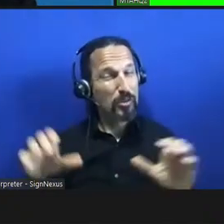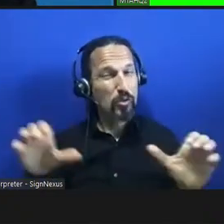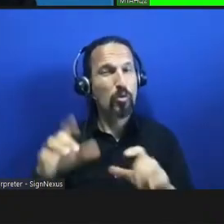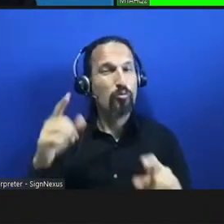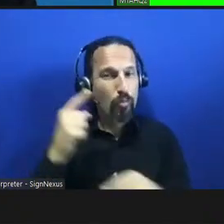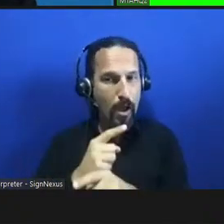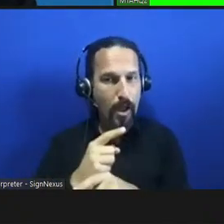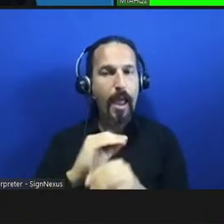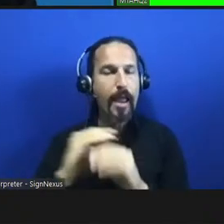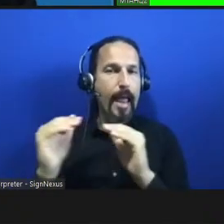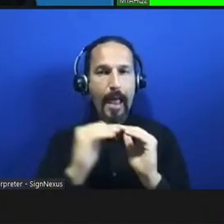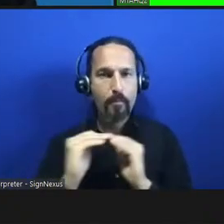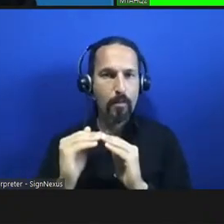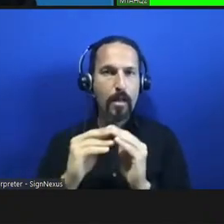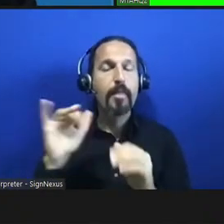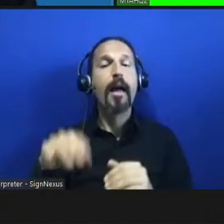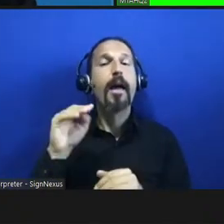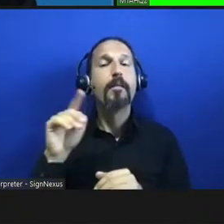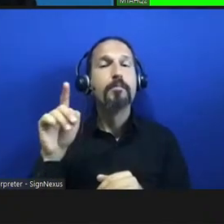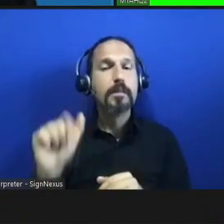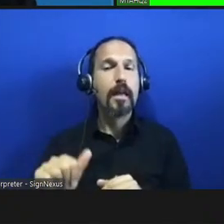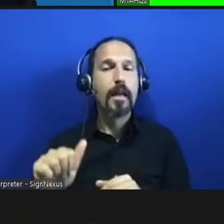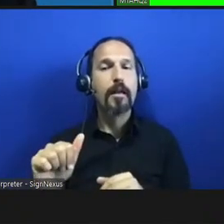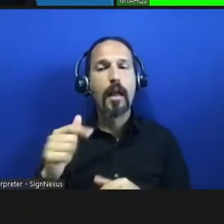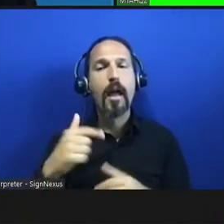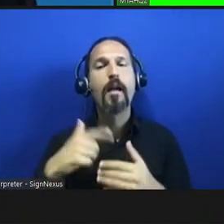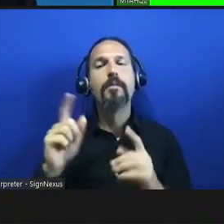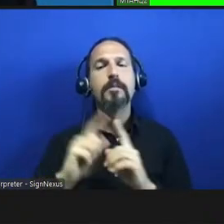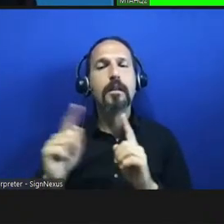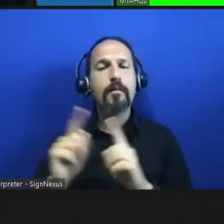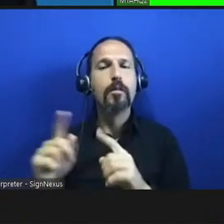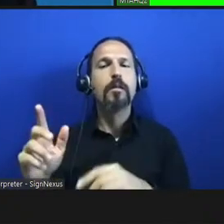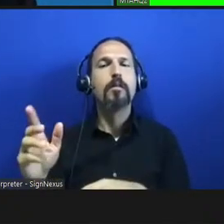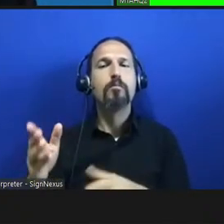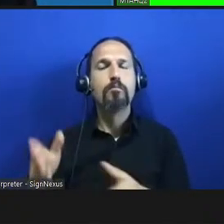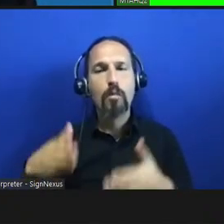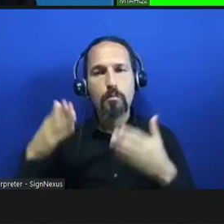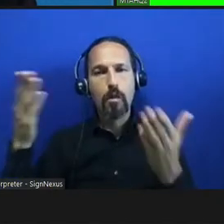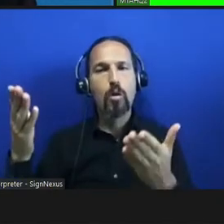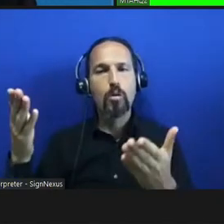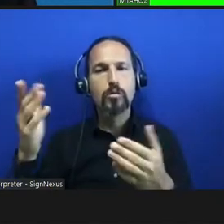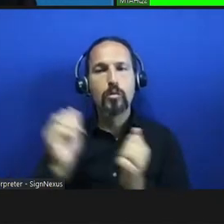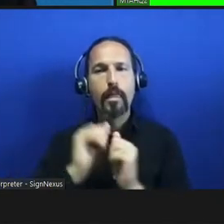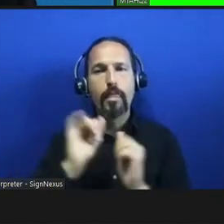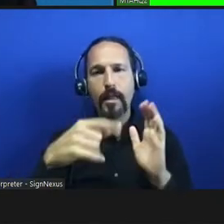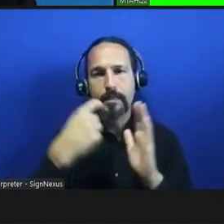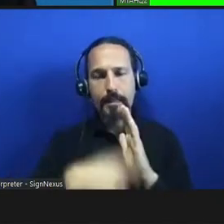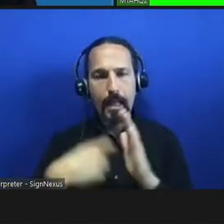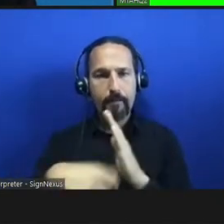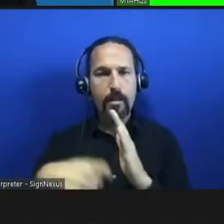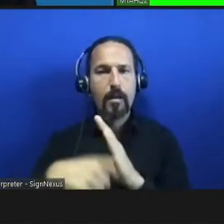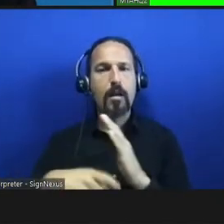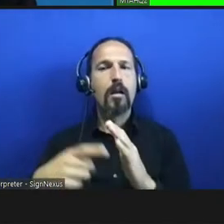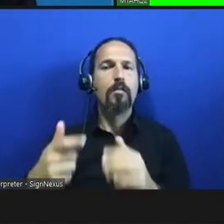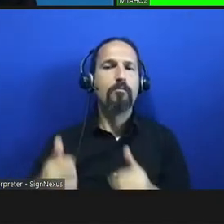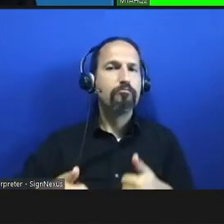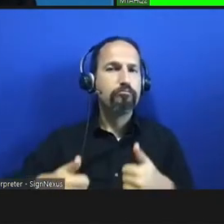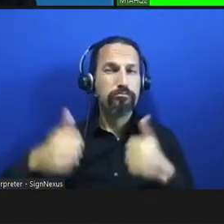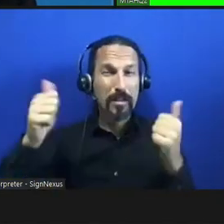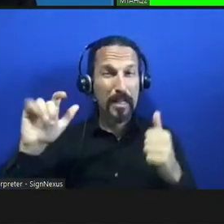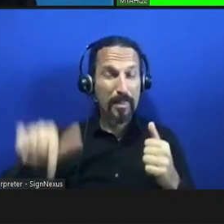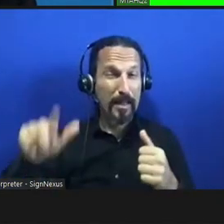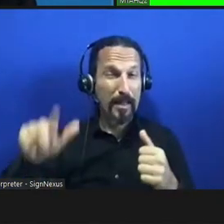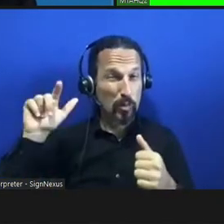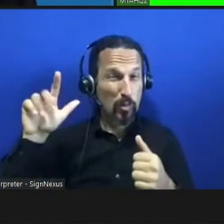and done equitable the MTA has released a wide-ranging set of proposals with whole levels Rising as high as